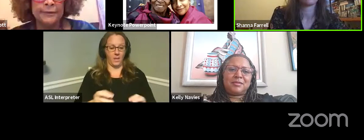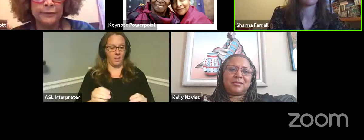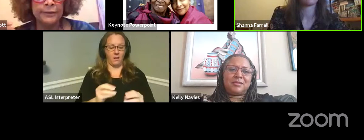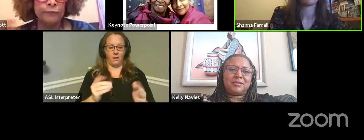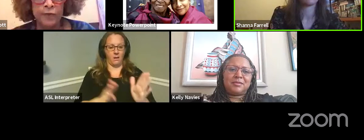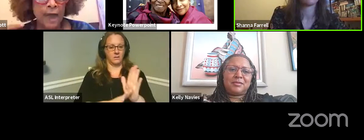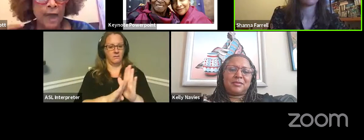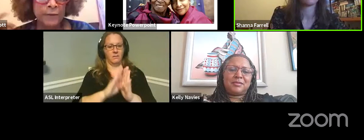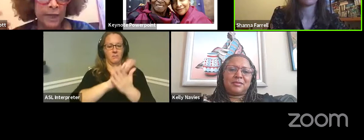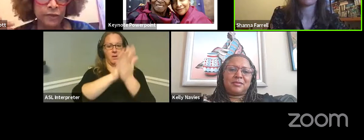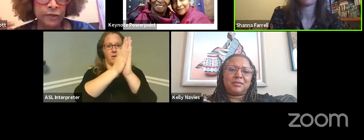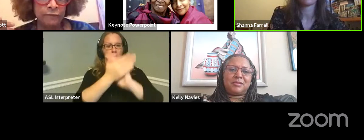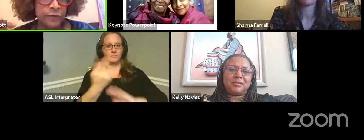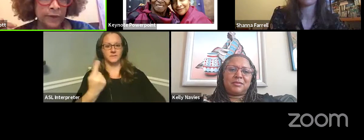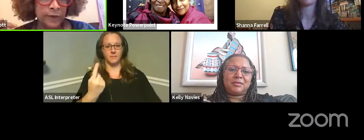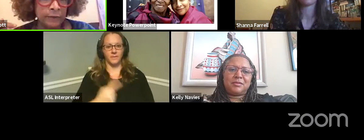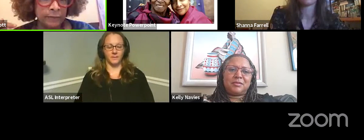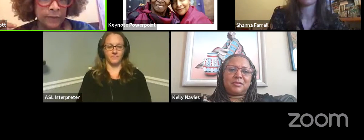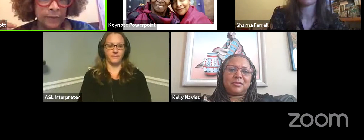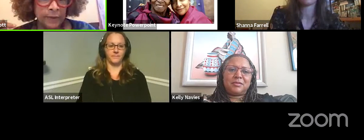It's a combination of everything.